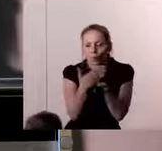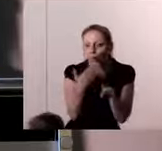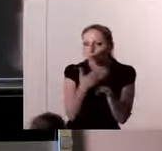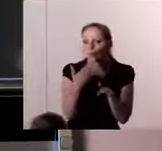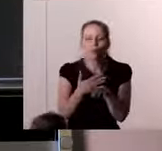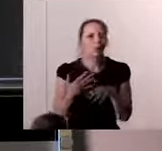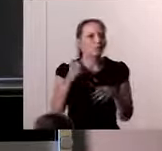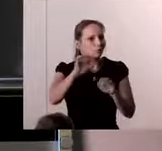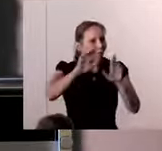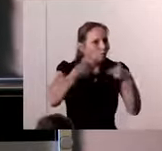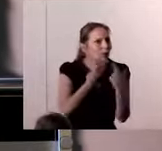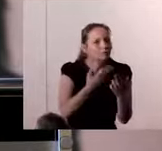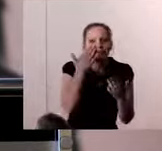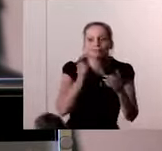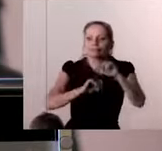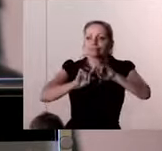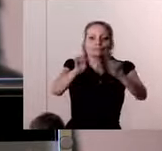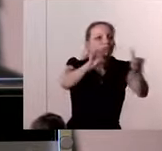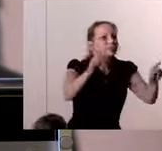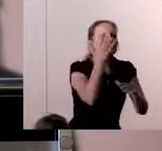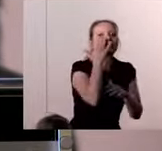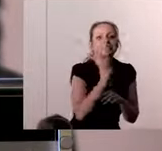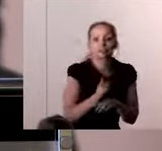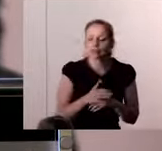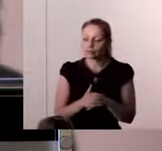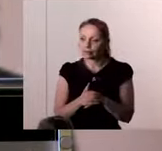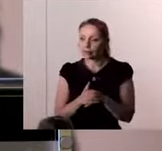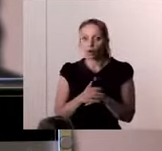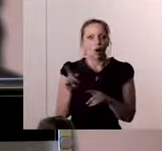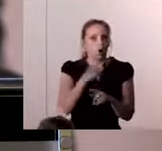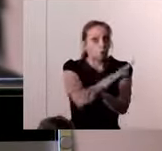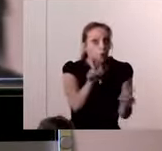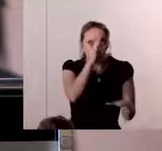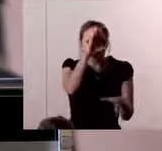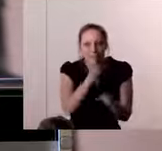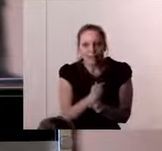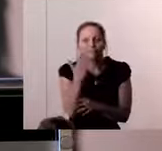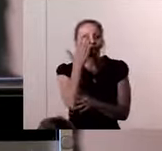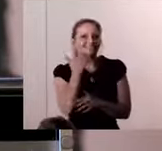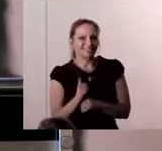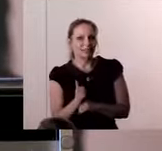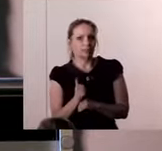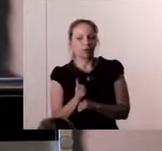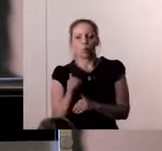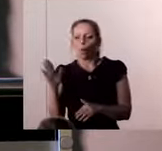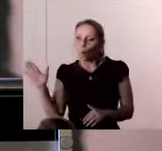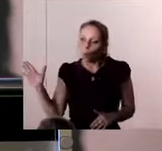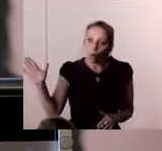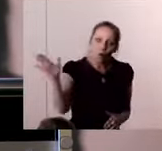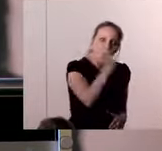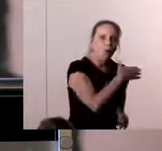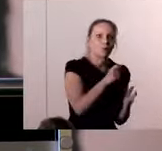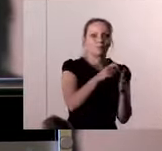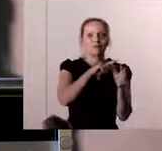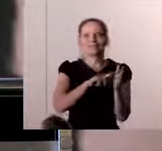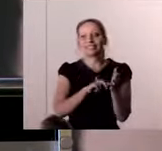what everyone's family is like, no matter what everyone believes, We all have to deal with real estate in some form or